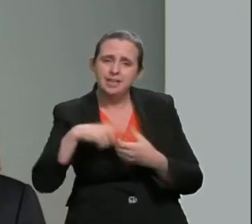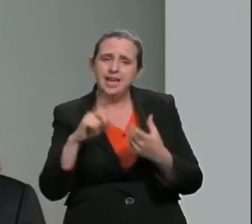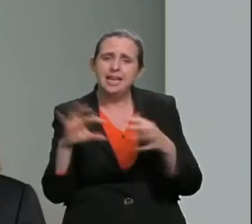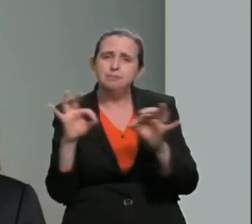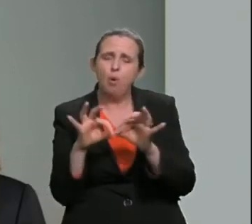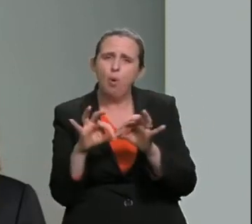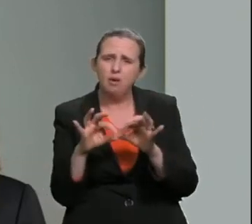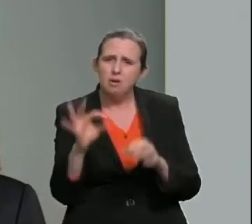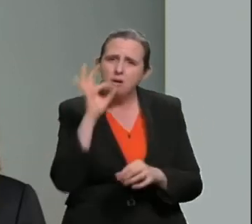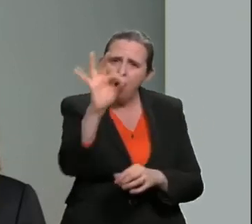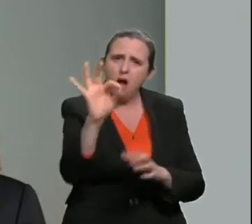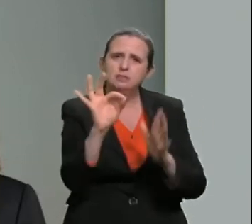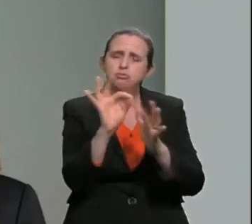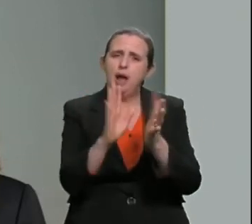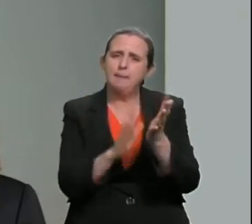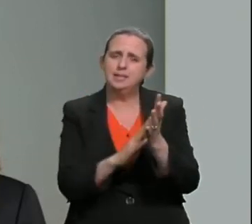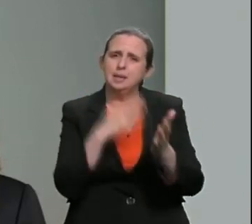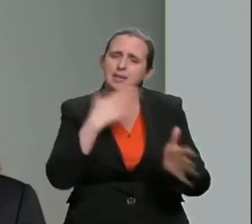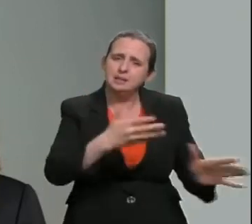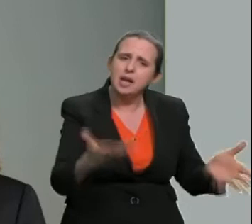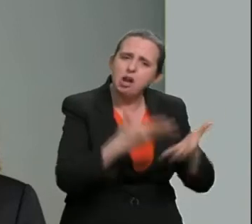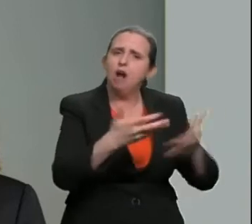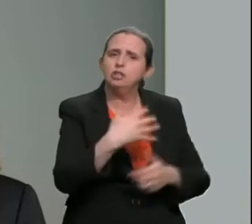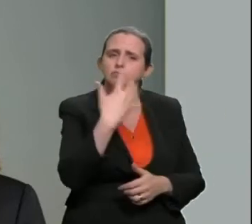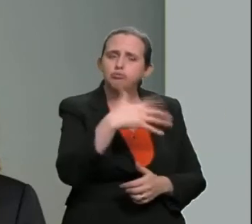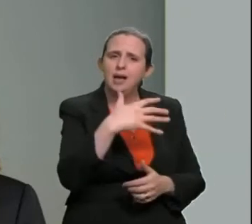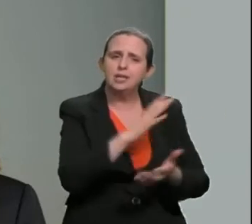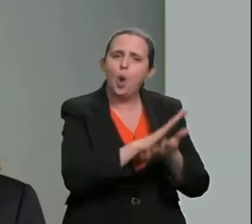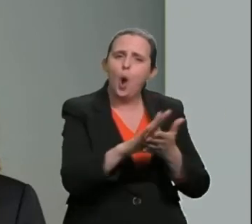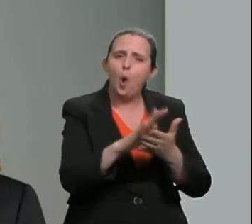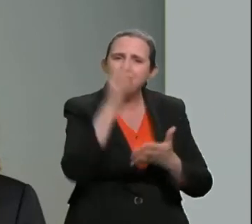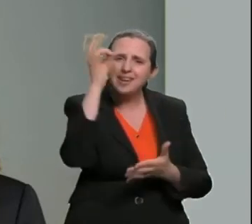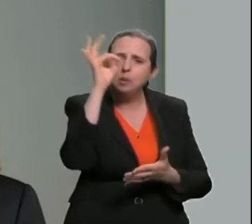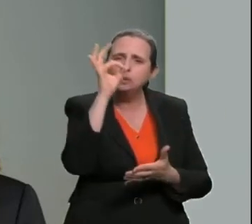immediate engagement from Brighton and Hove council leaders on